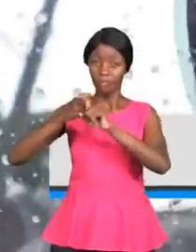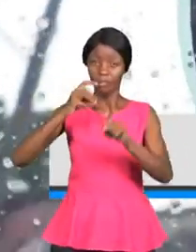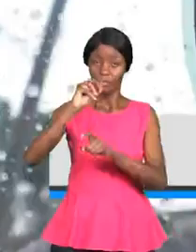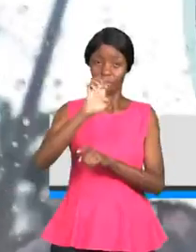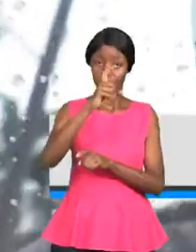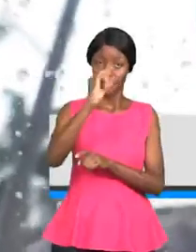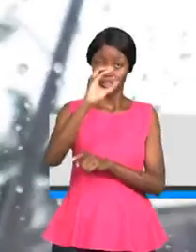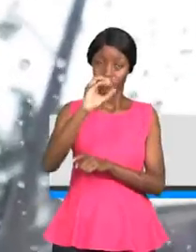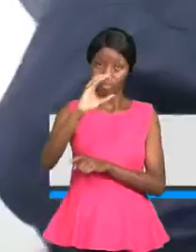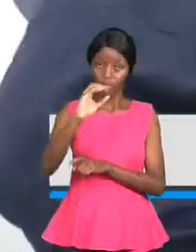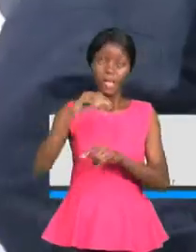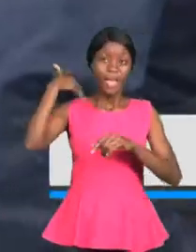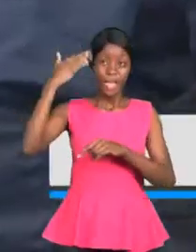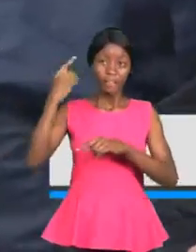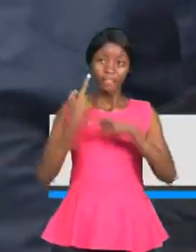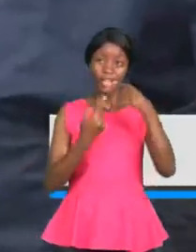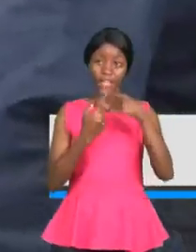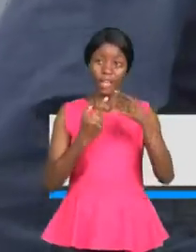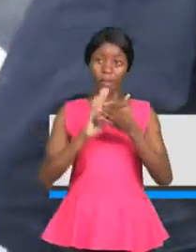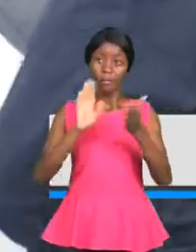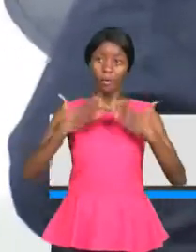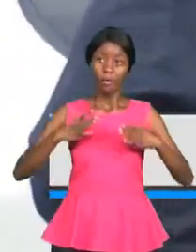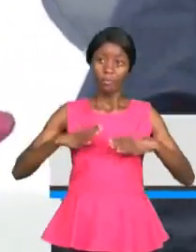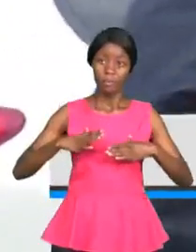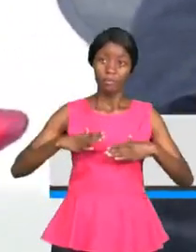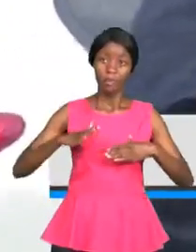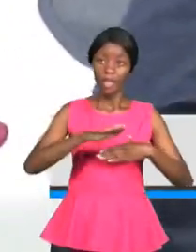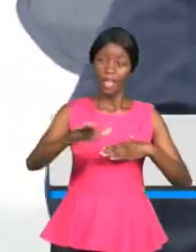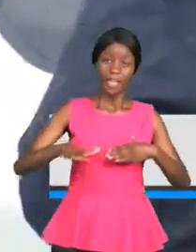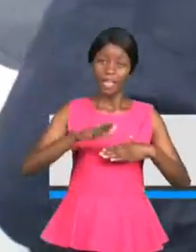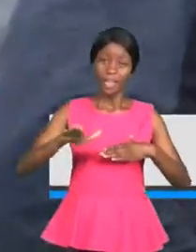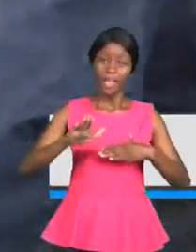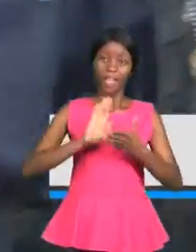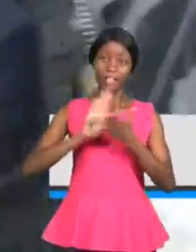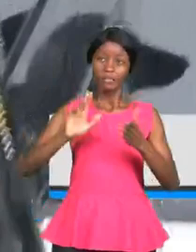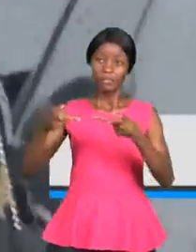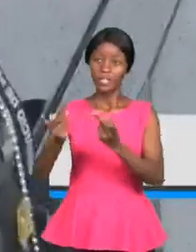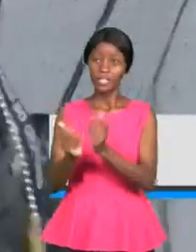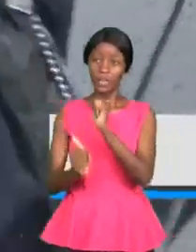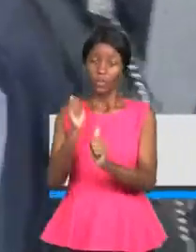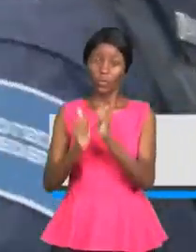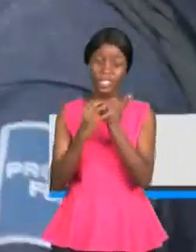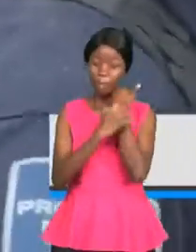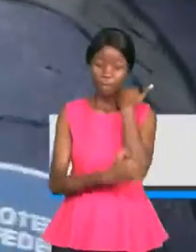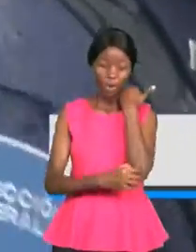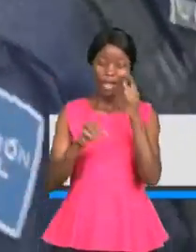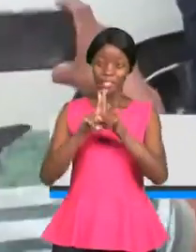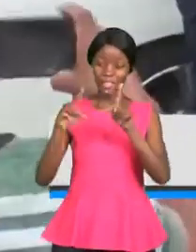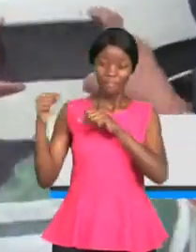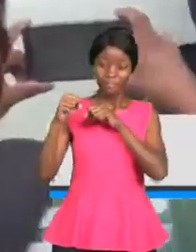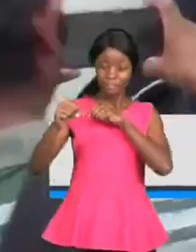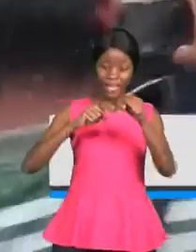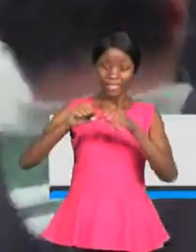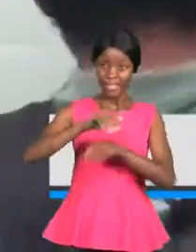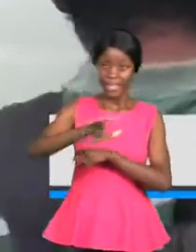year, thousands of people from El Salvador, Guatemala, Honduras, and some of the world's most impoverished and violent nations